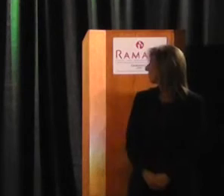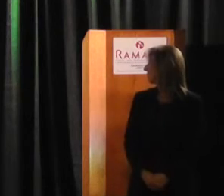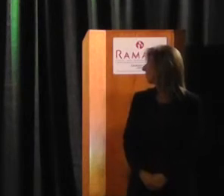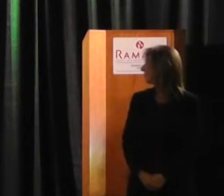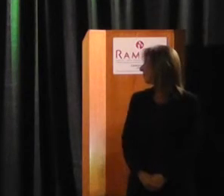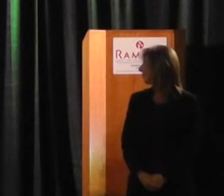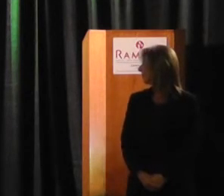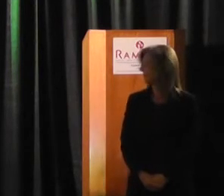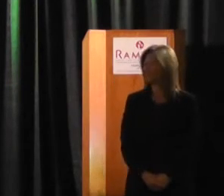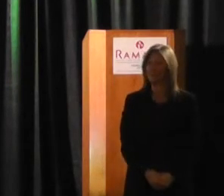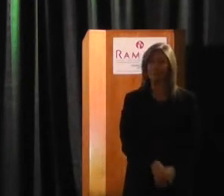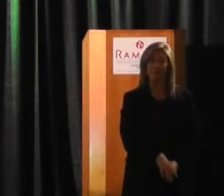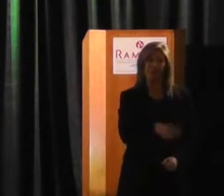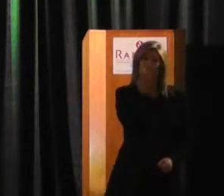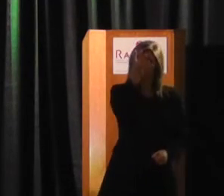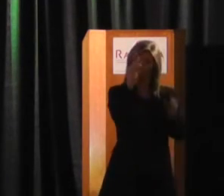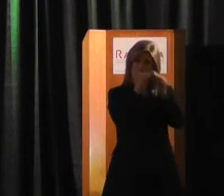We're going to do it four more times.